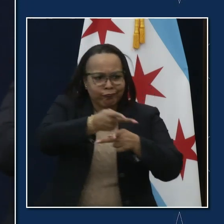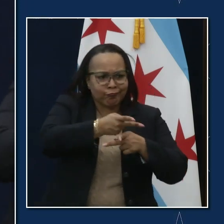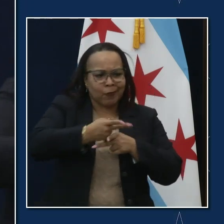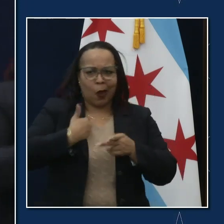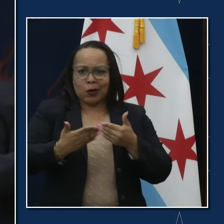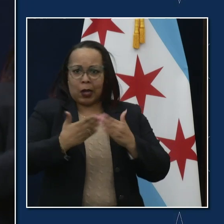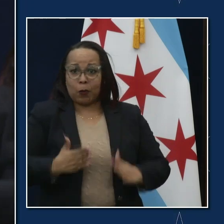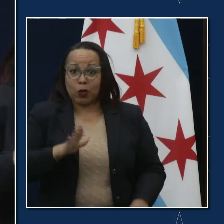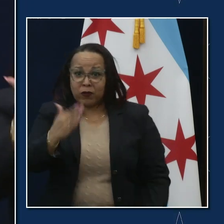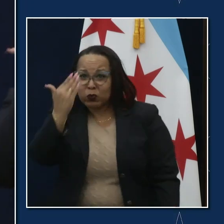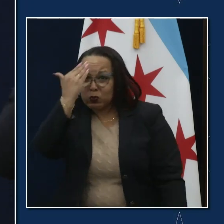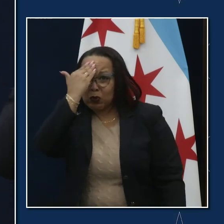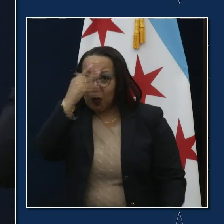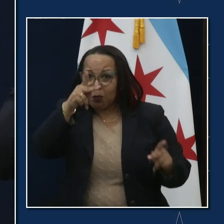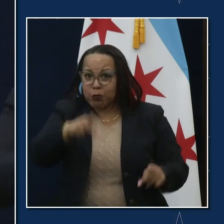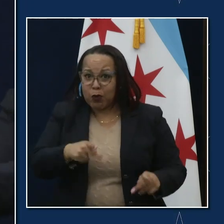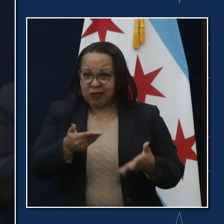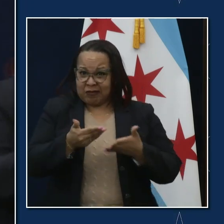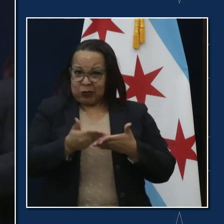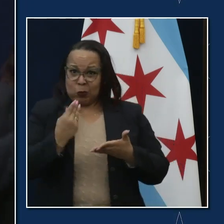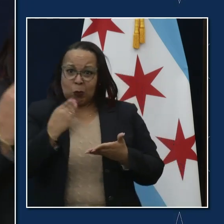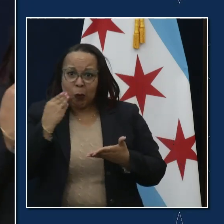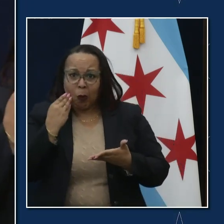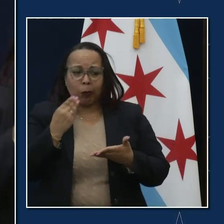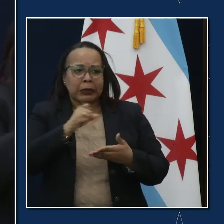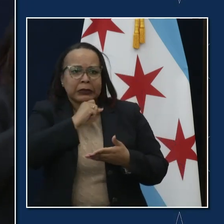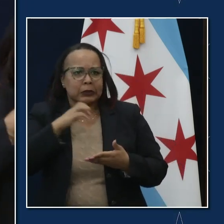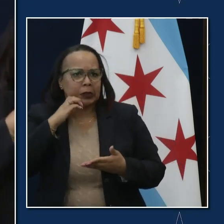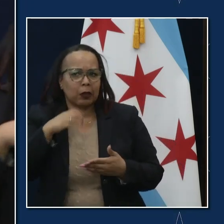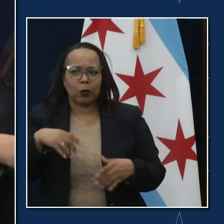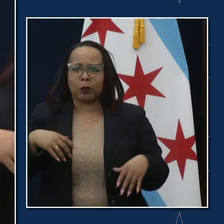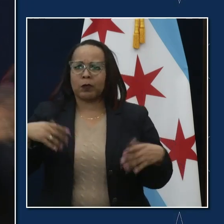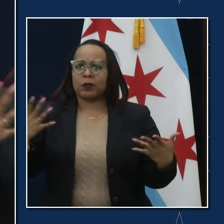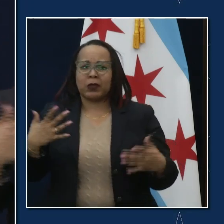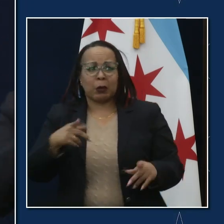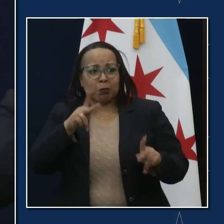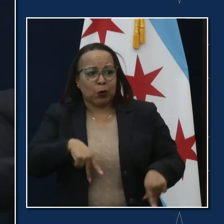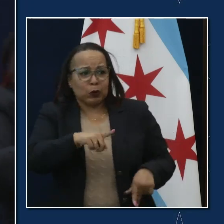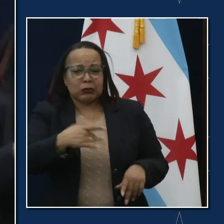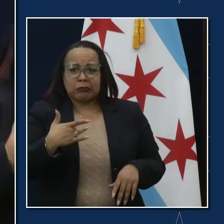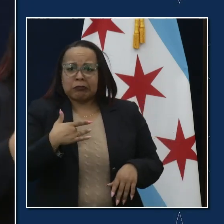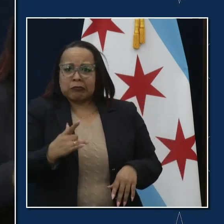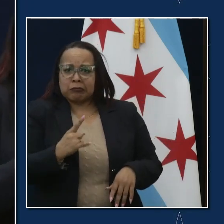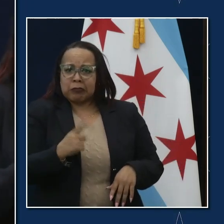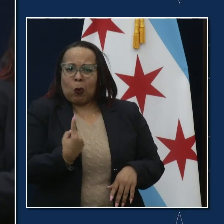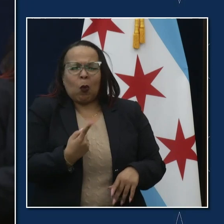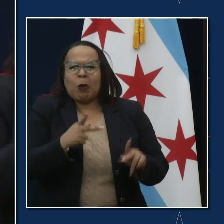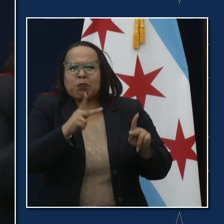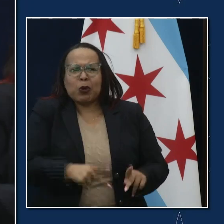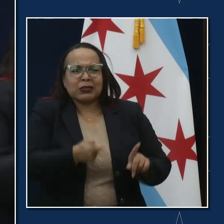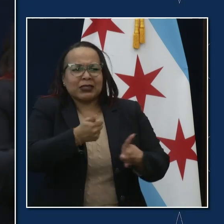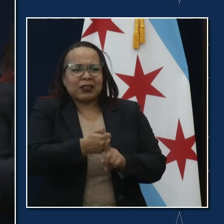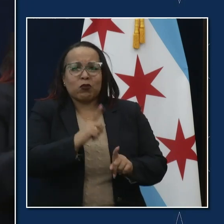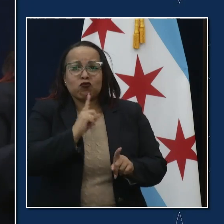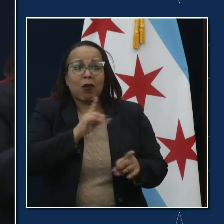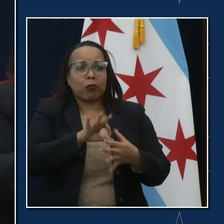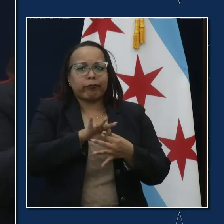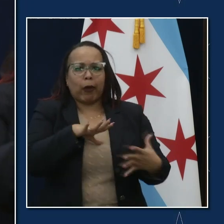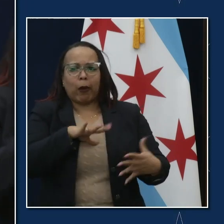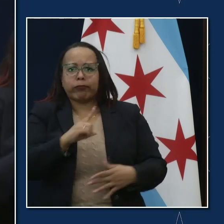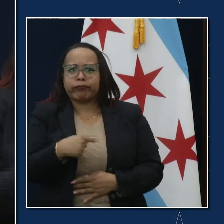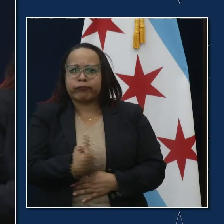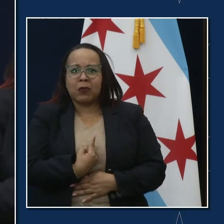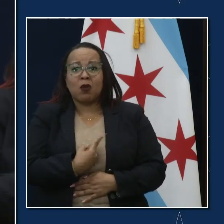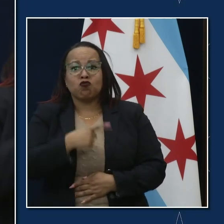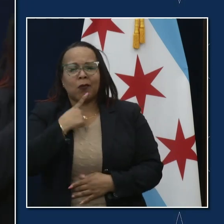neighbors. If you know there's somebody in your network, a senior, a vulnerable resident, or just somebody who's disconnected,